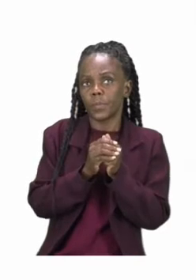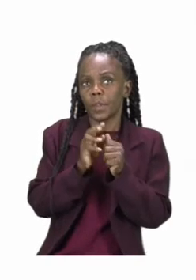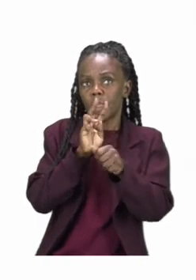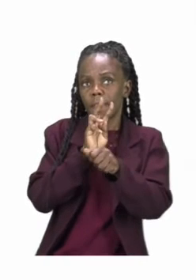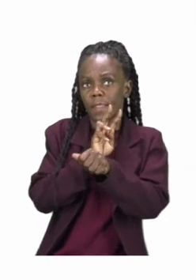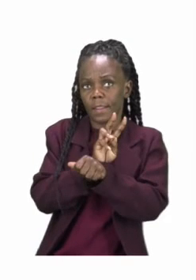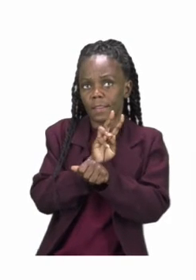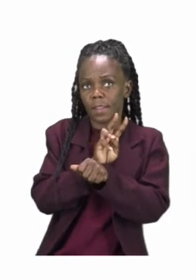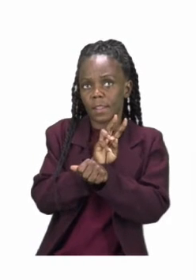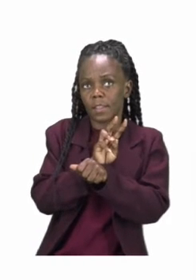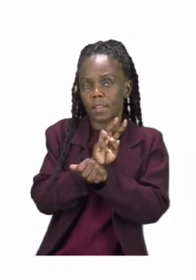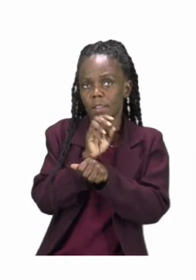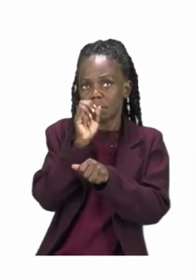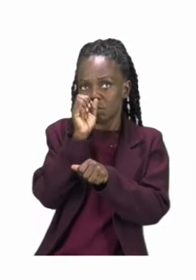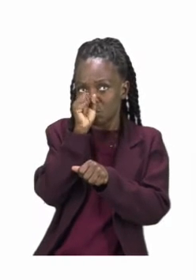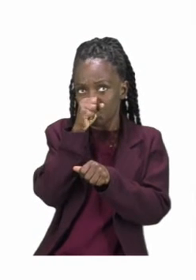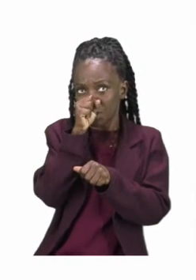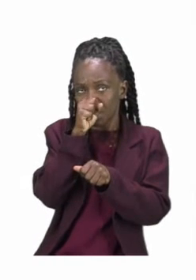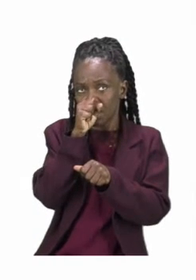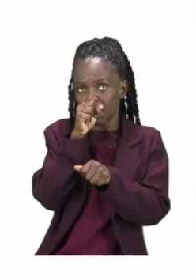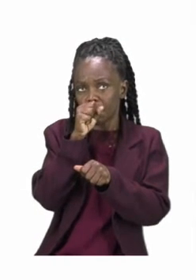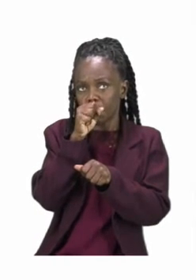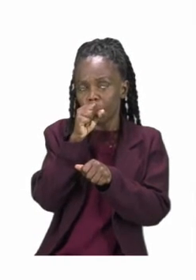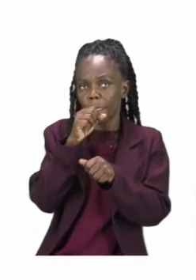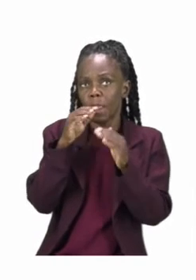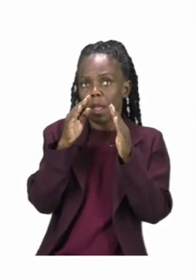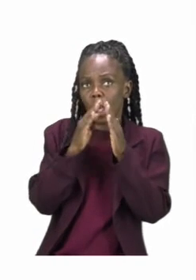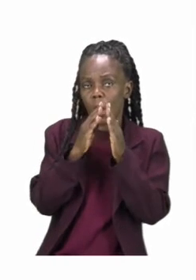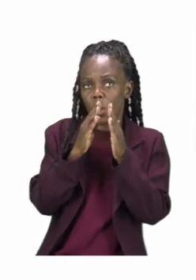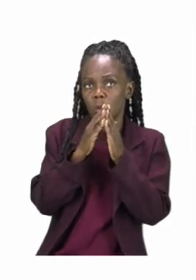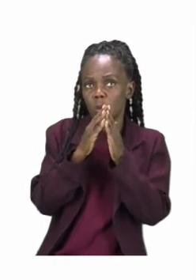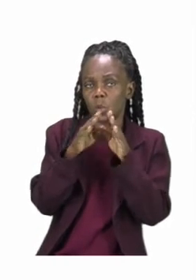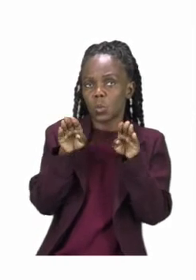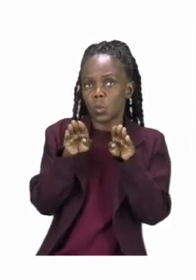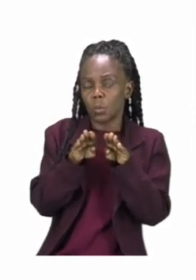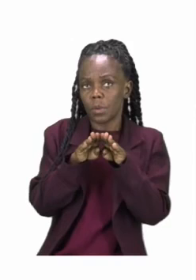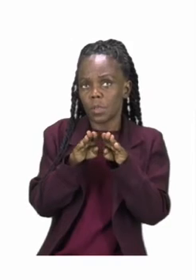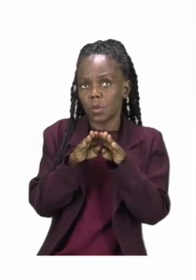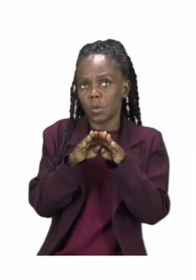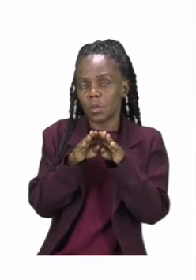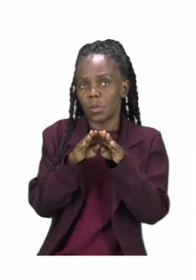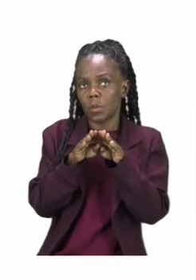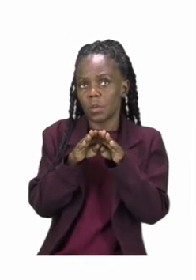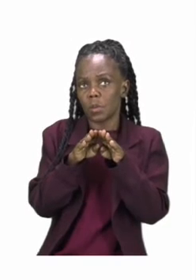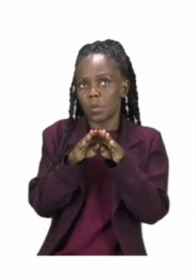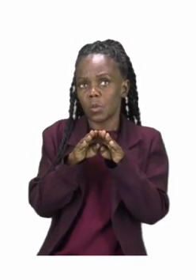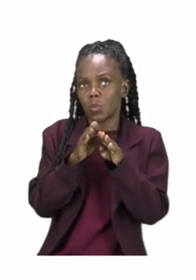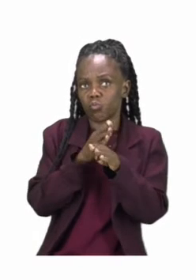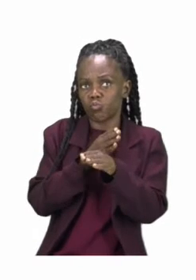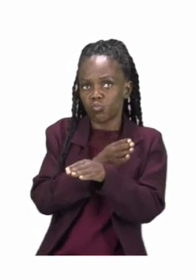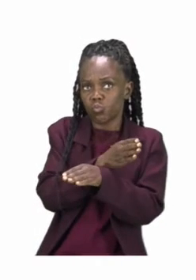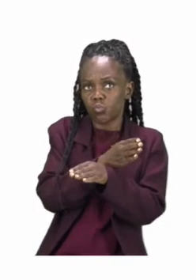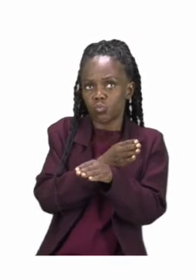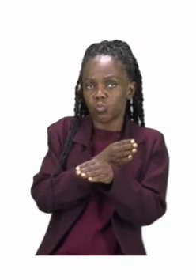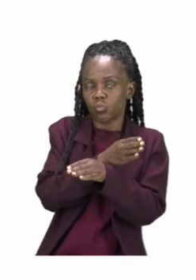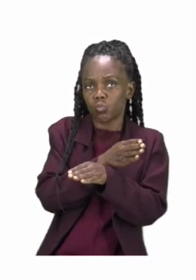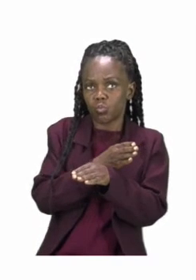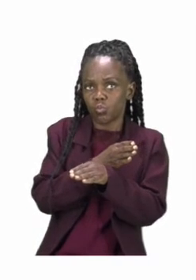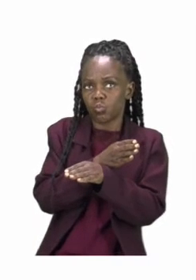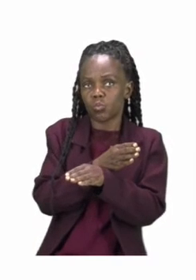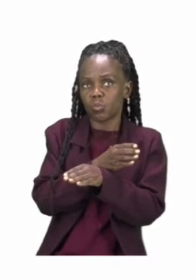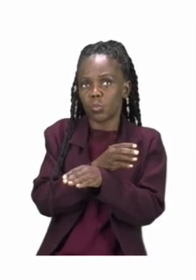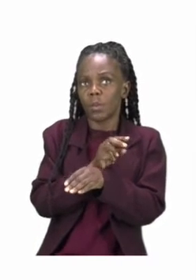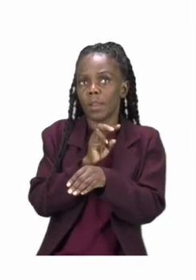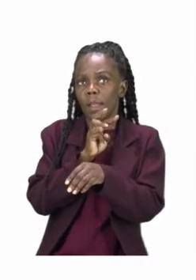wood. And the third little pig decided that he wanted his